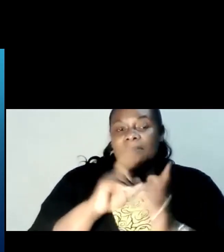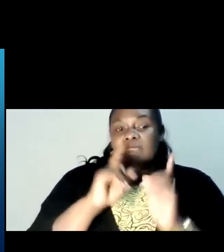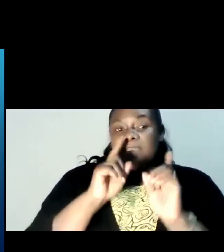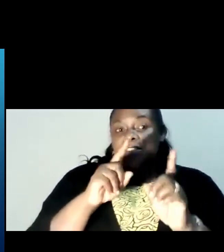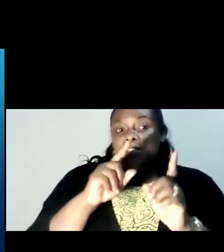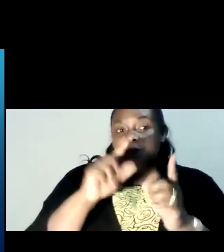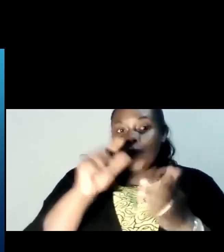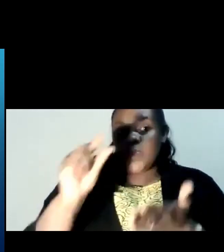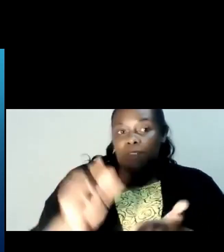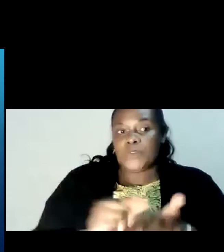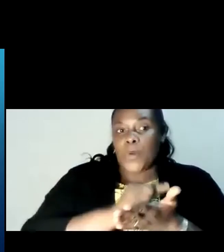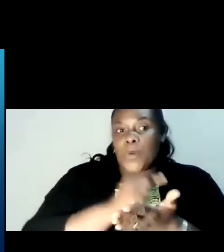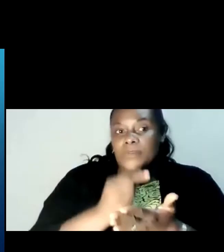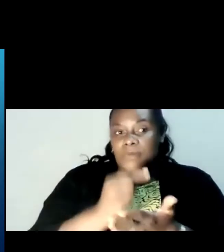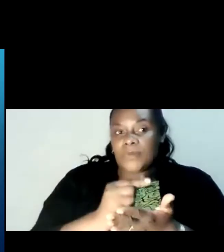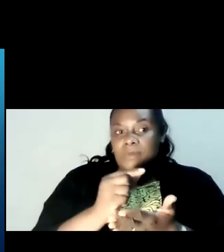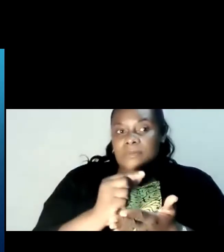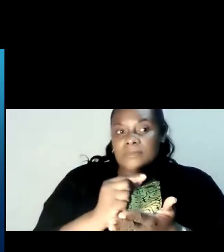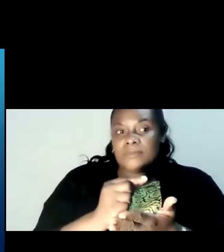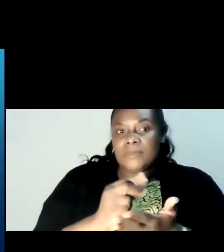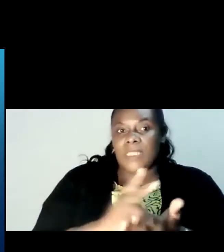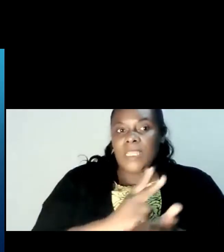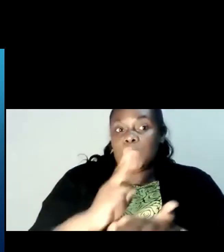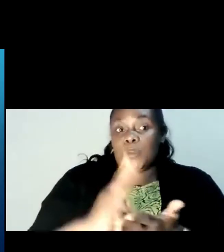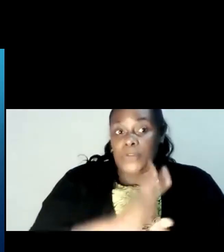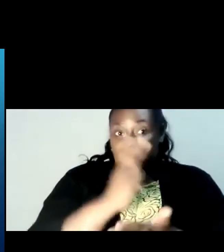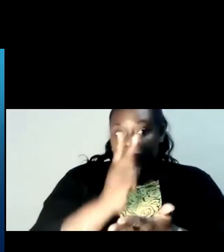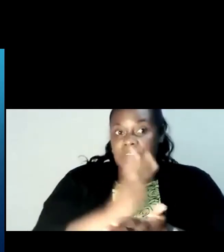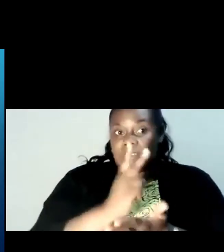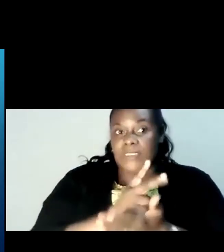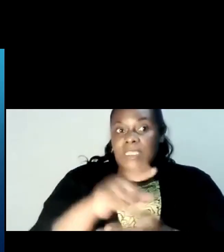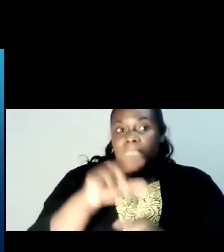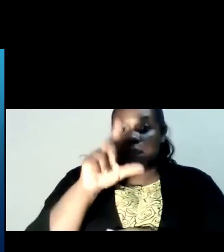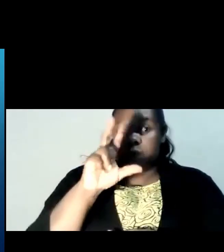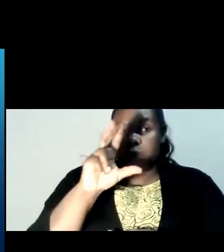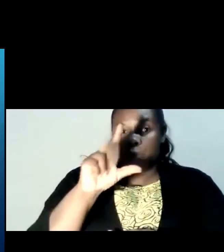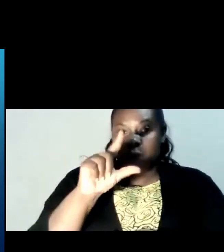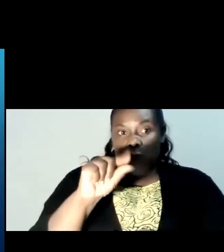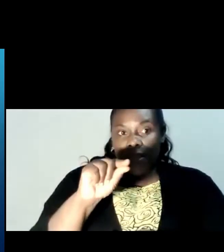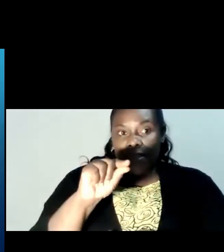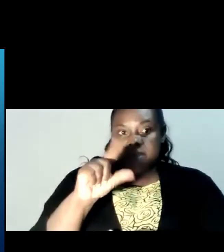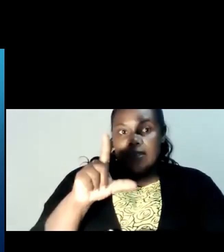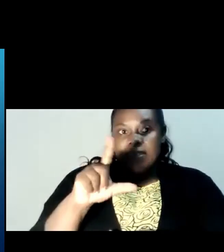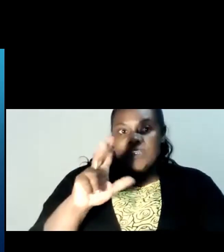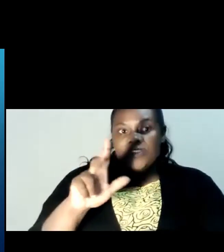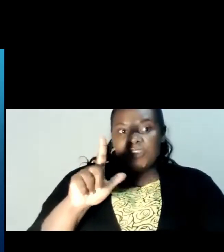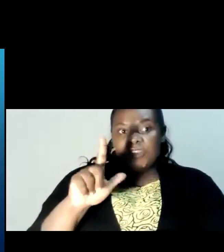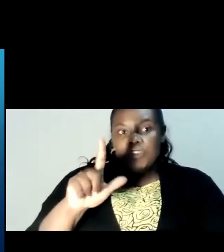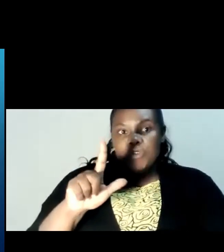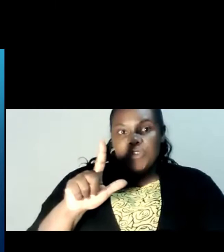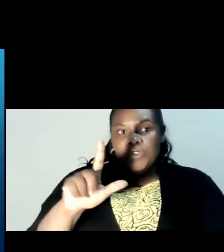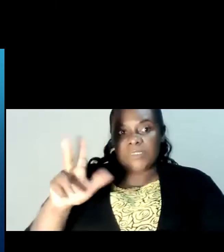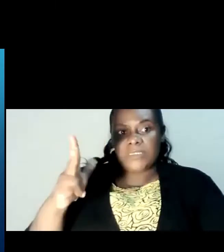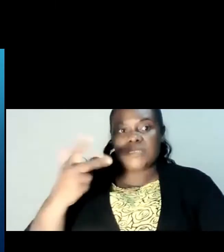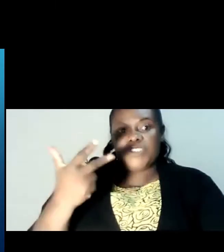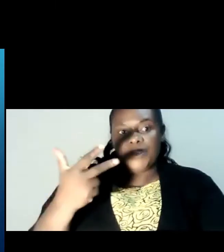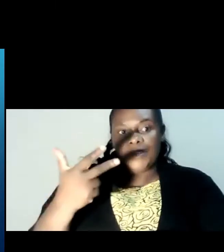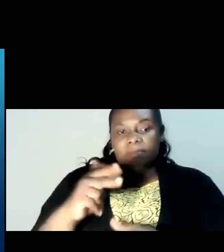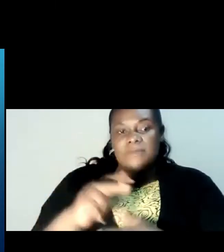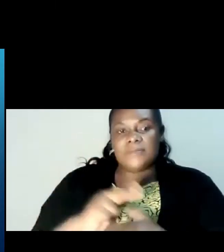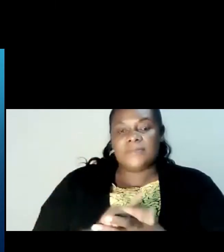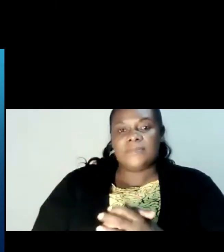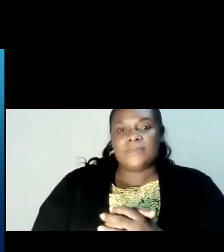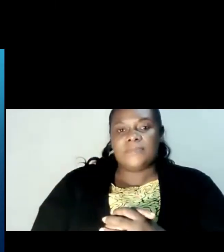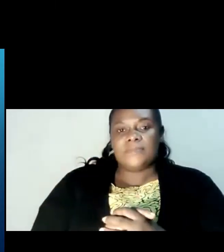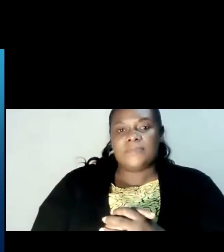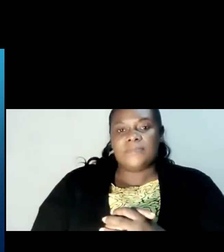campus in 2013. Tonight, she has